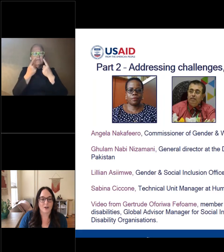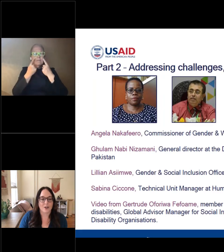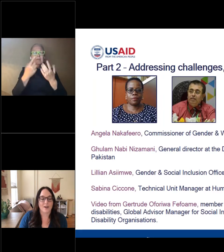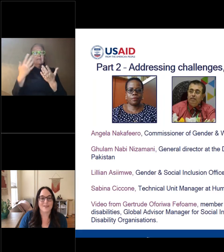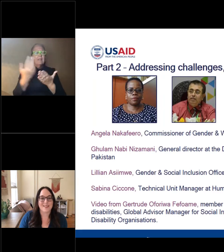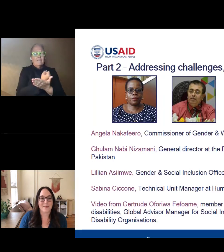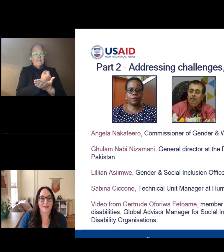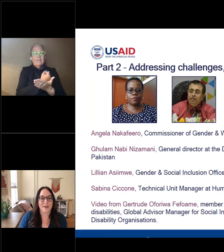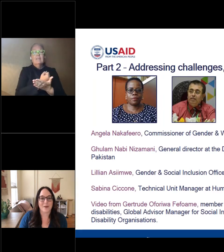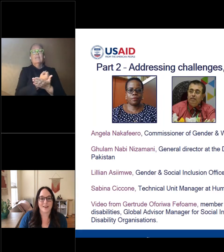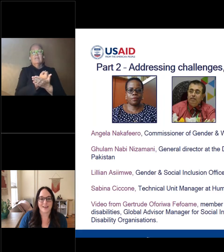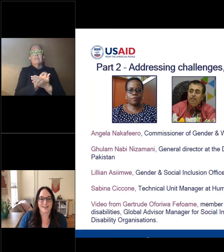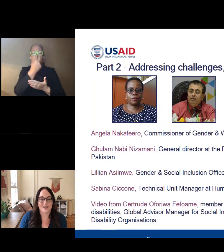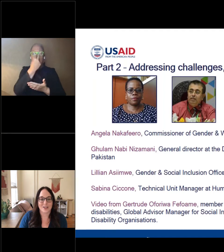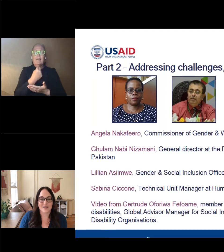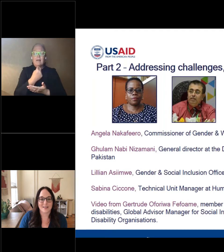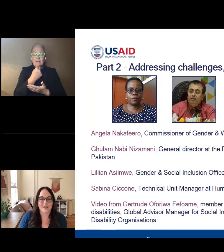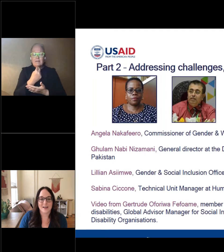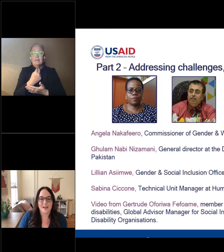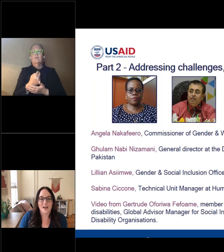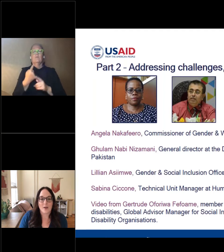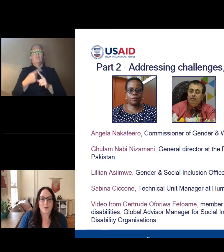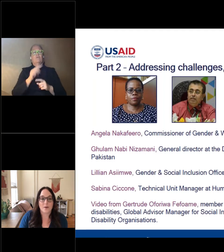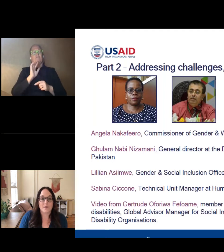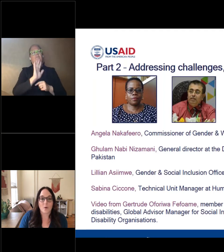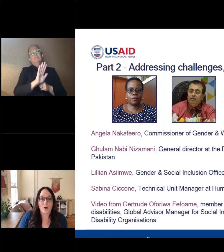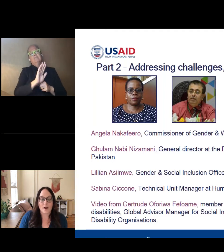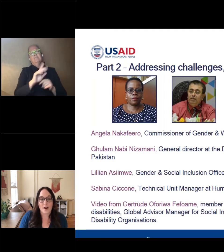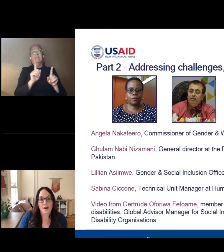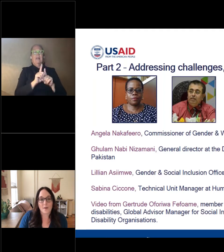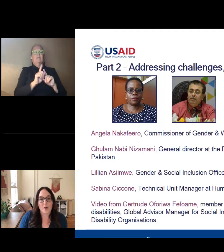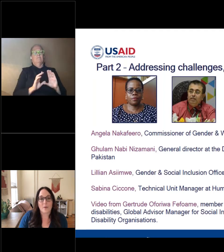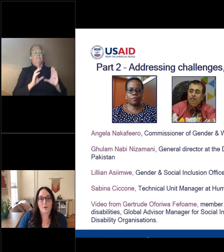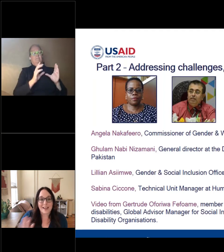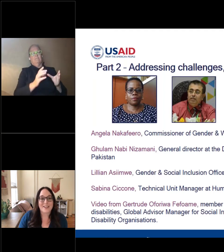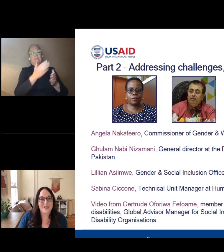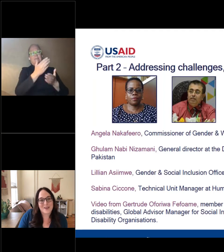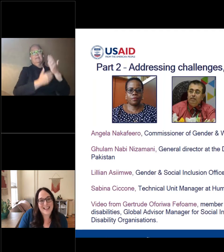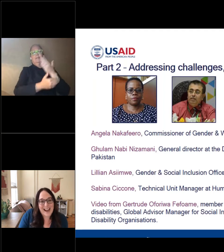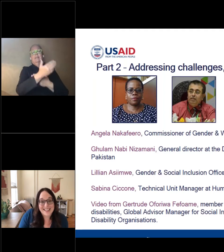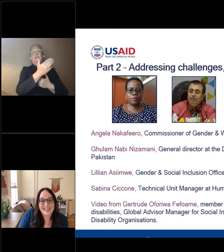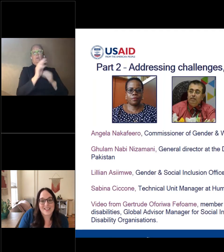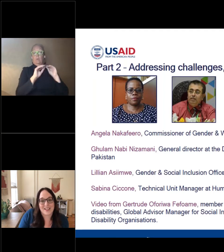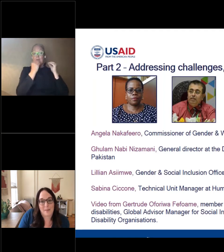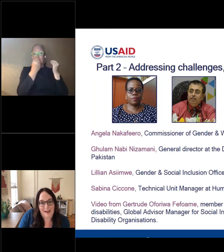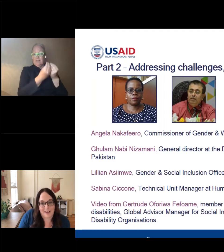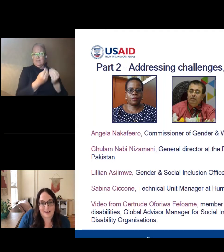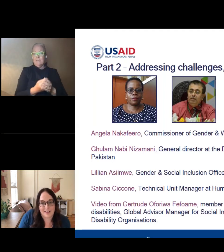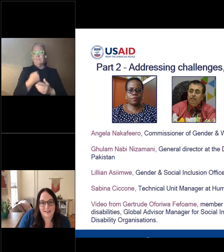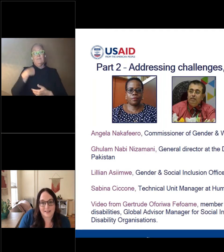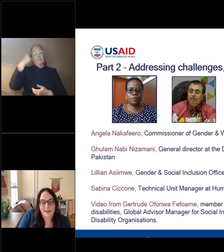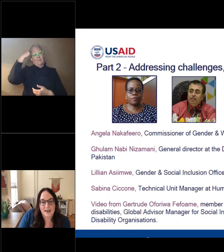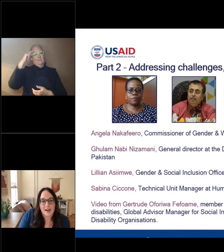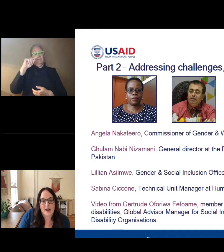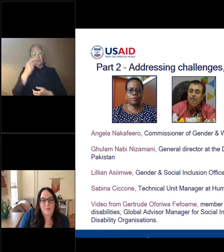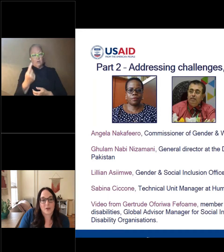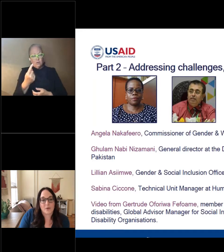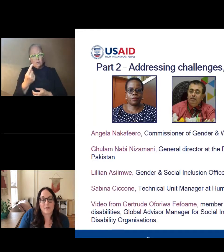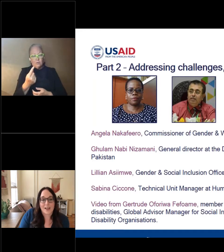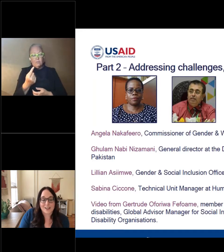Ghana Federation of Disability Organizations. So before, what we'd like to do is ask each of the